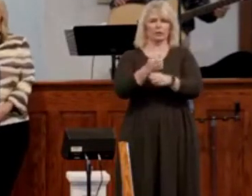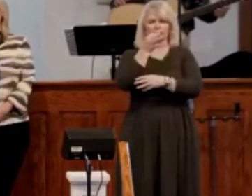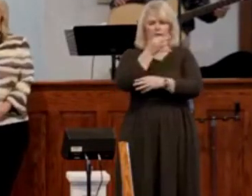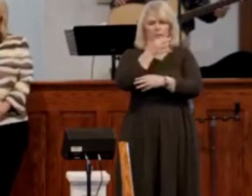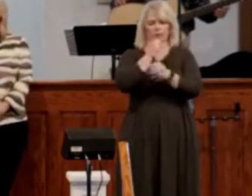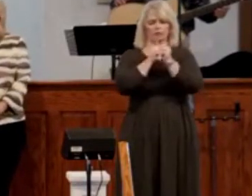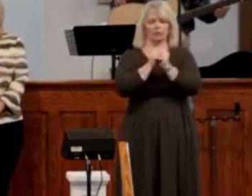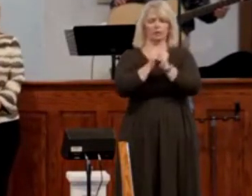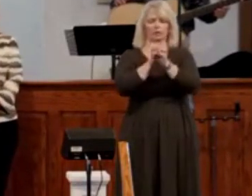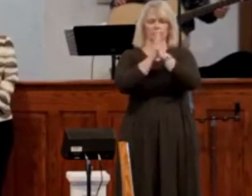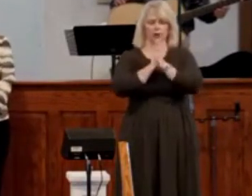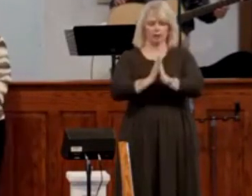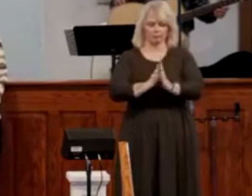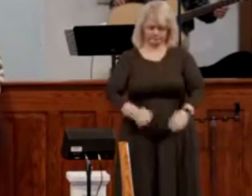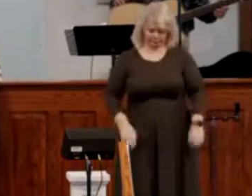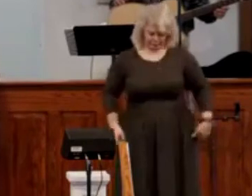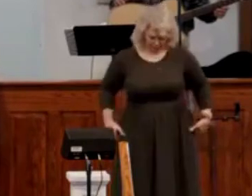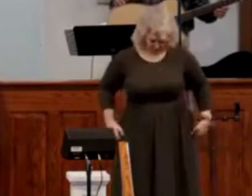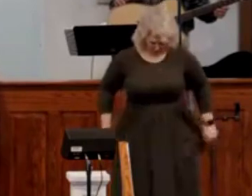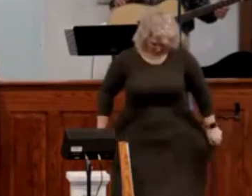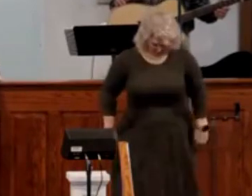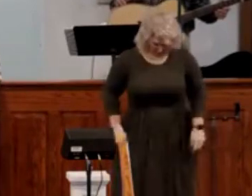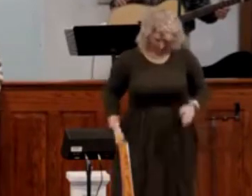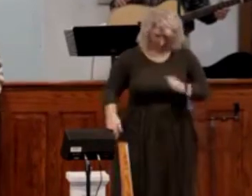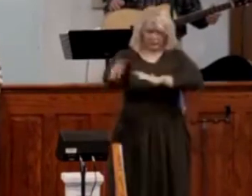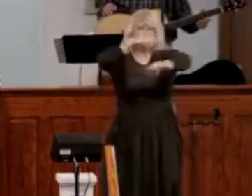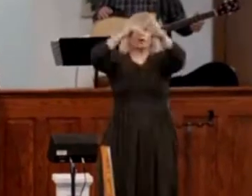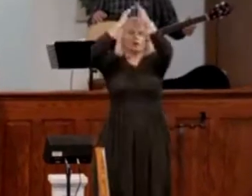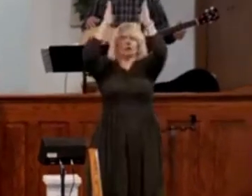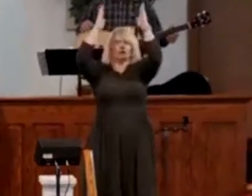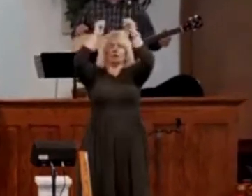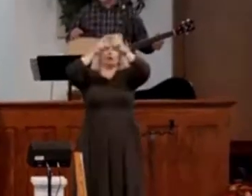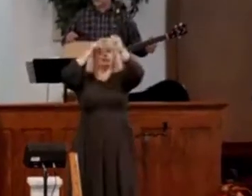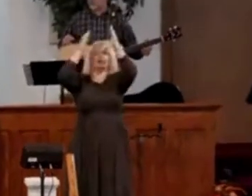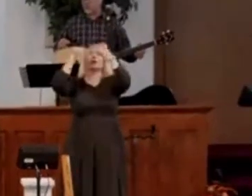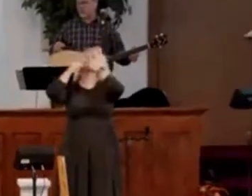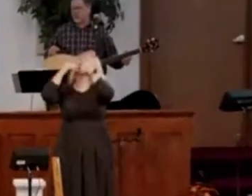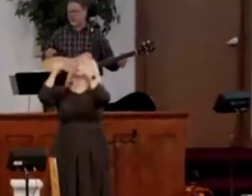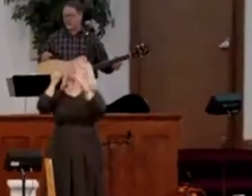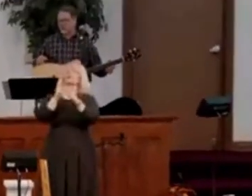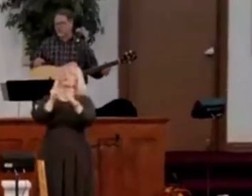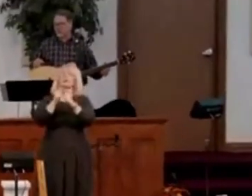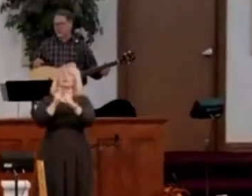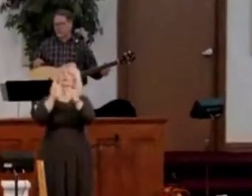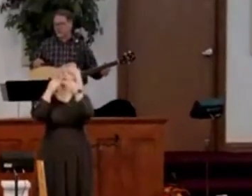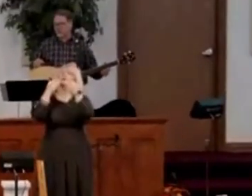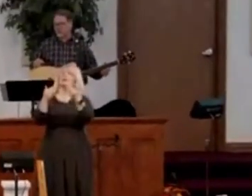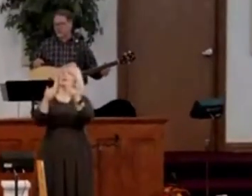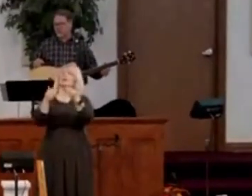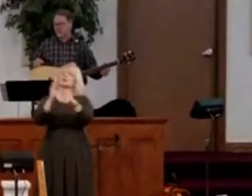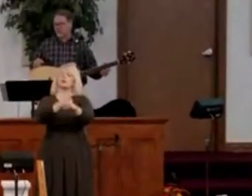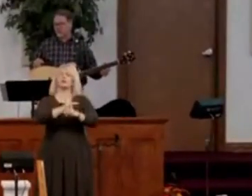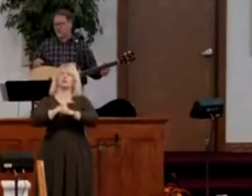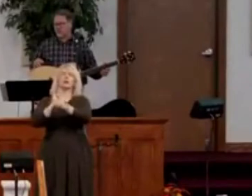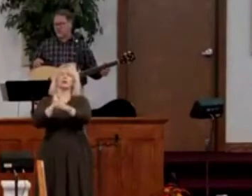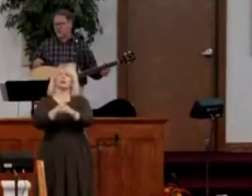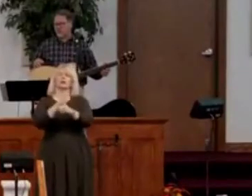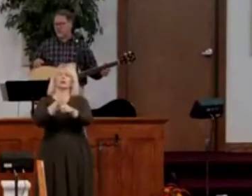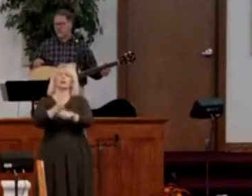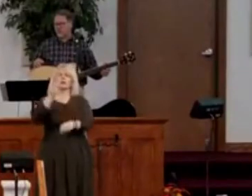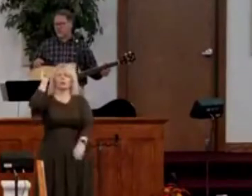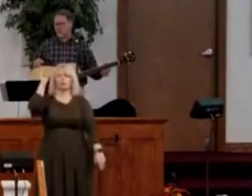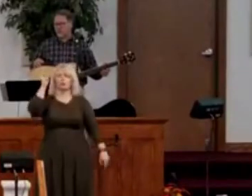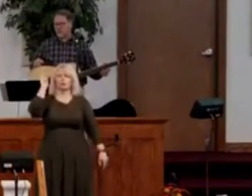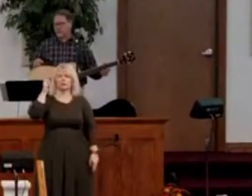together. But let's pray. Heavenly Father, we thank you for your word. We thank you for the stewardship of taking your message to the ends of the